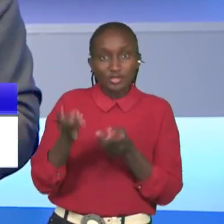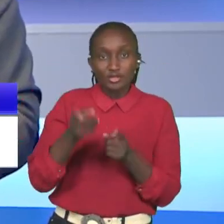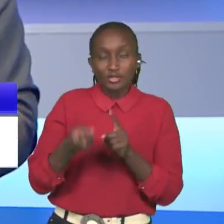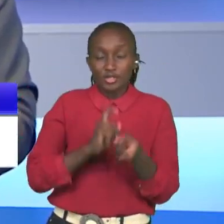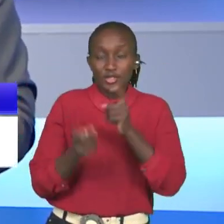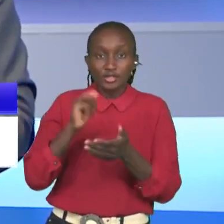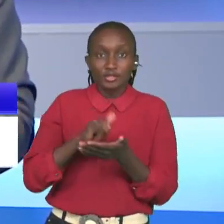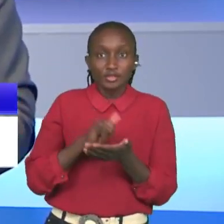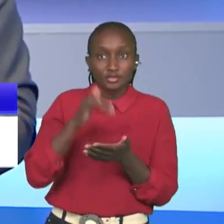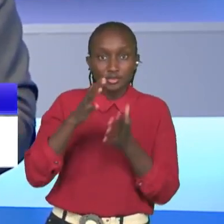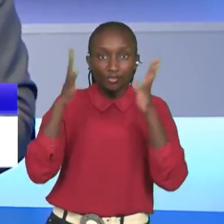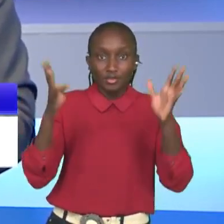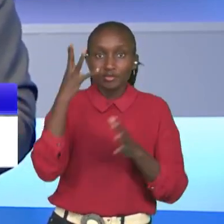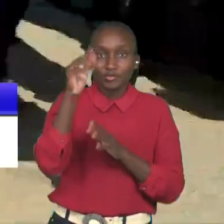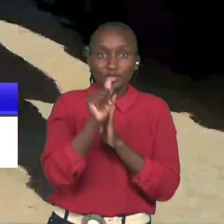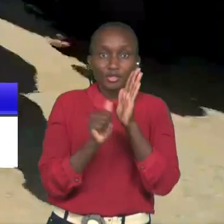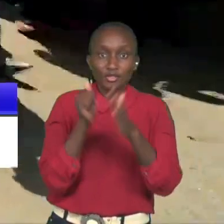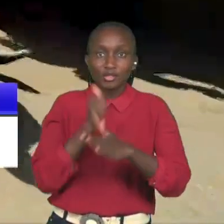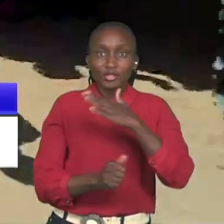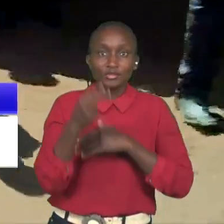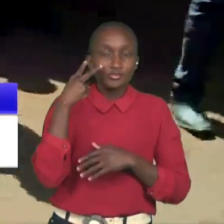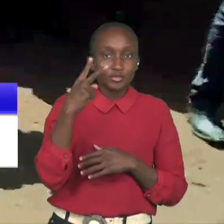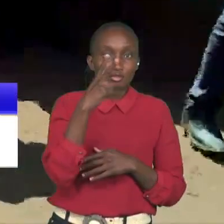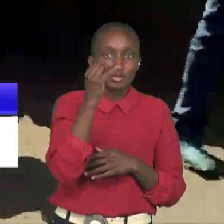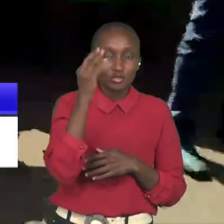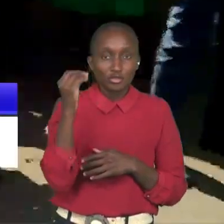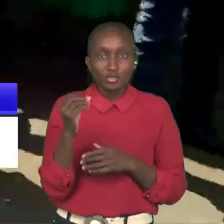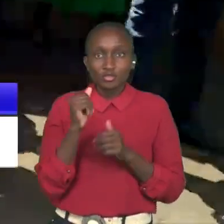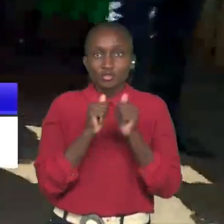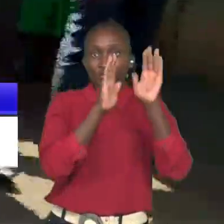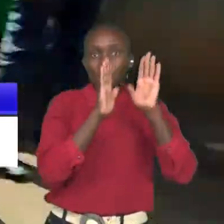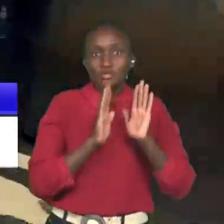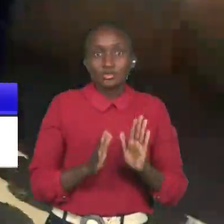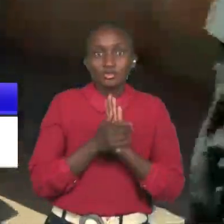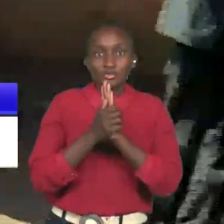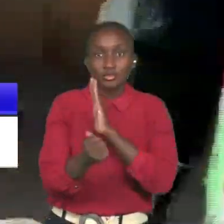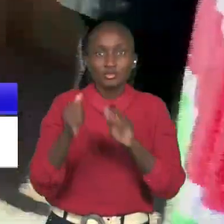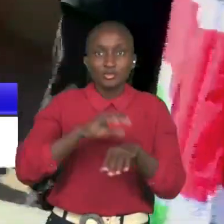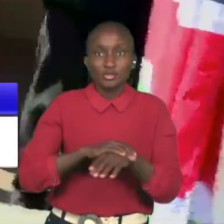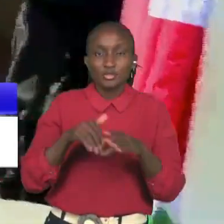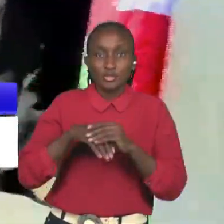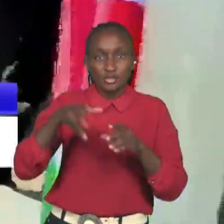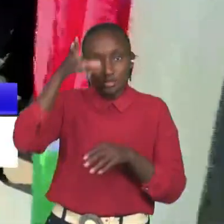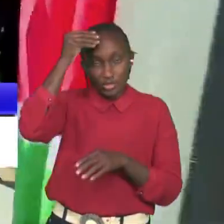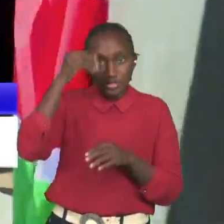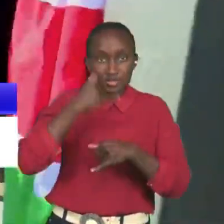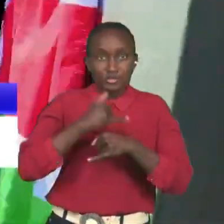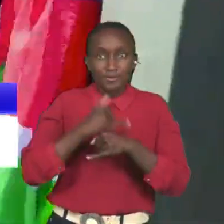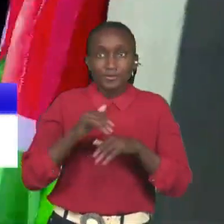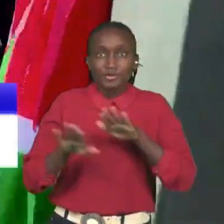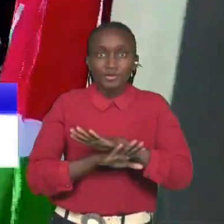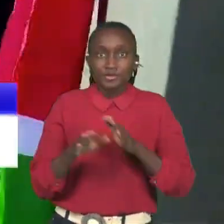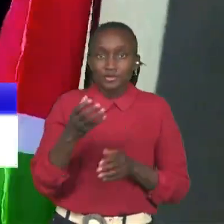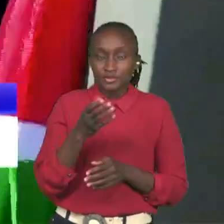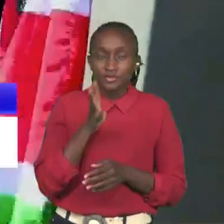realization of the Big Four agenda and the Vision 2030 was a function of the skills gained in learning institutions. The Deputy President spoke